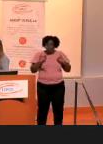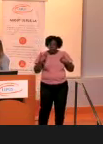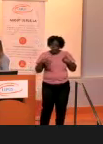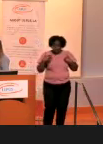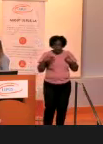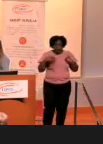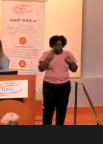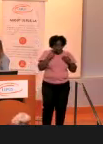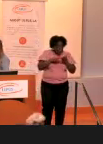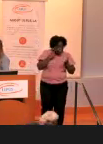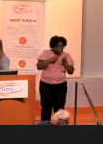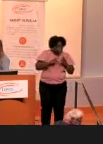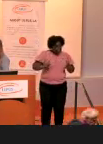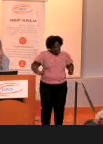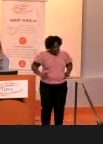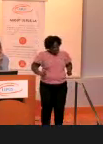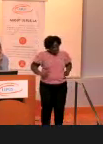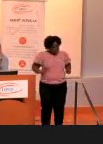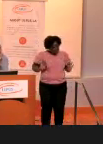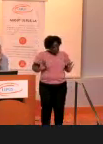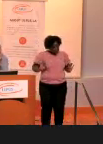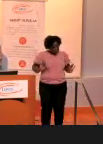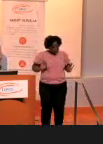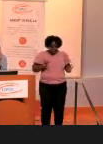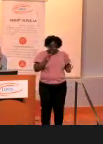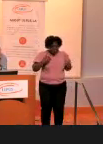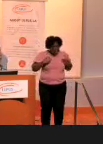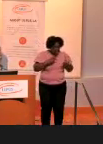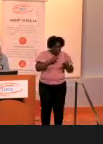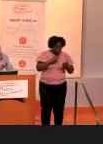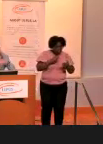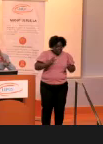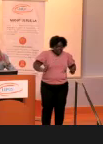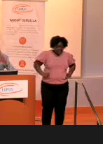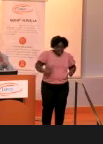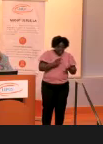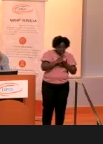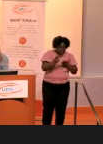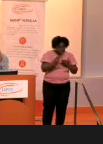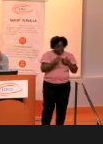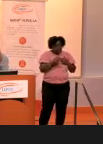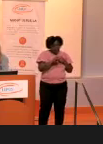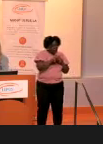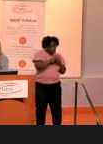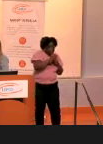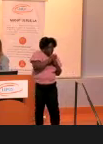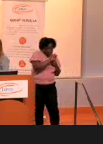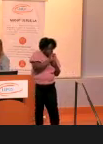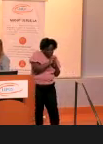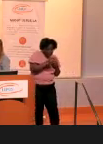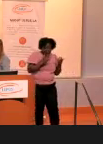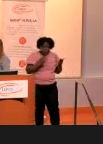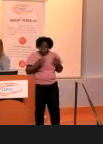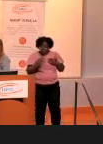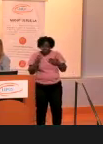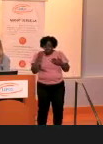of kidney failure. Only 10 to 20% went on to kidney failure, which is kind of the percentage that we're still seeing. But if